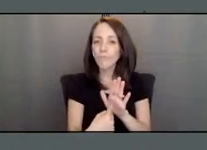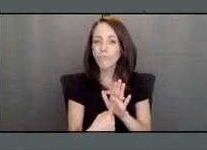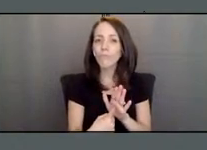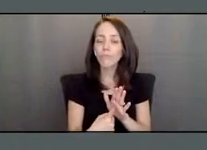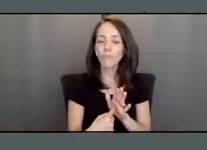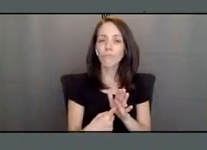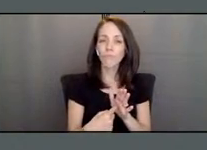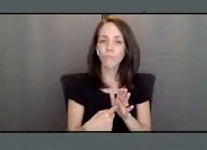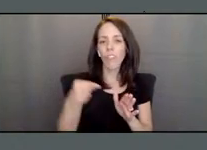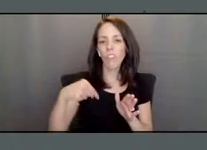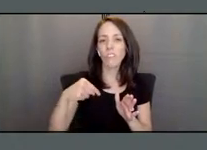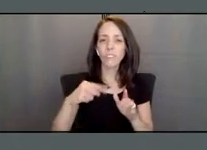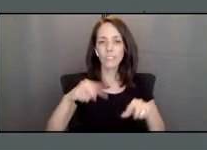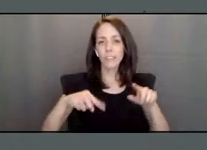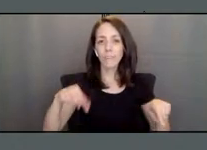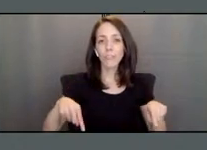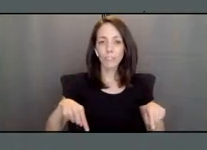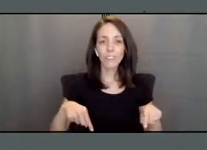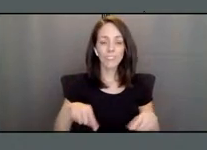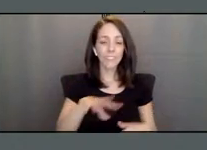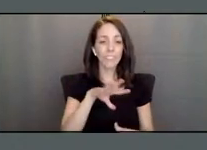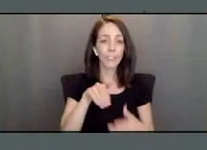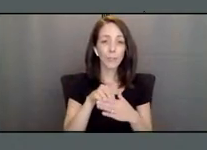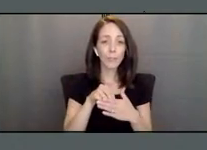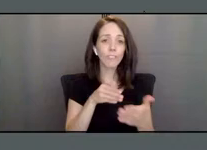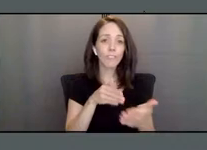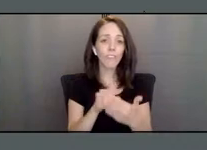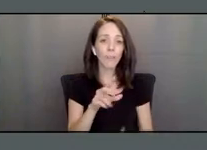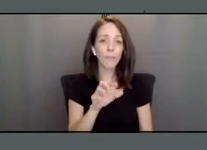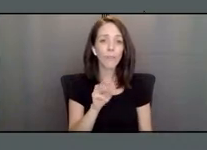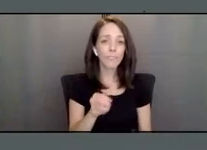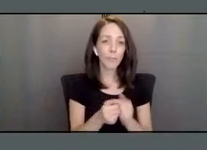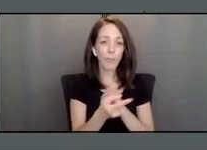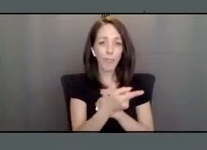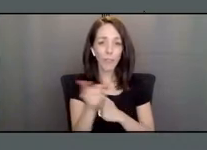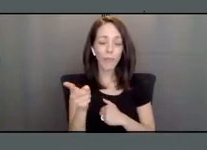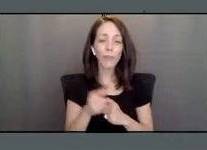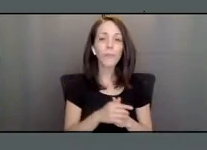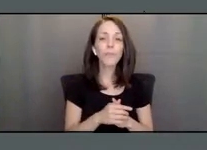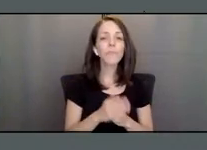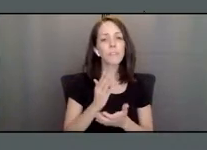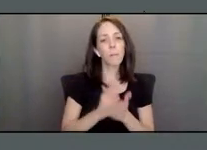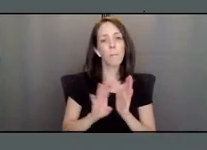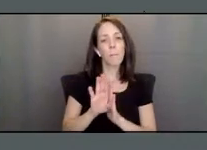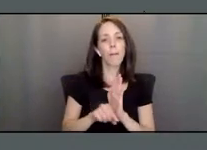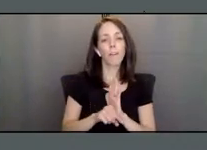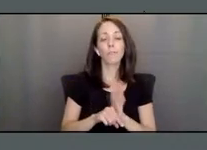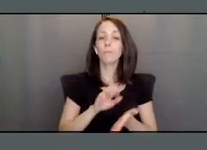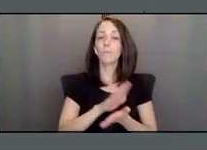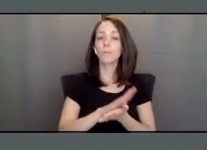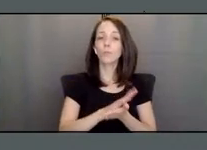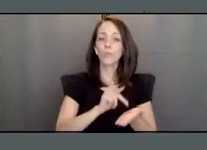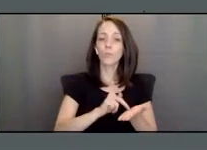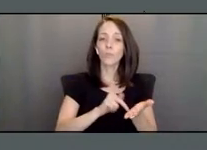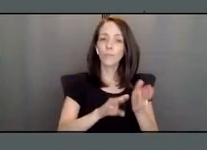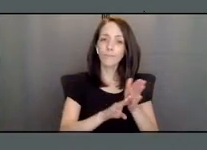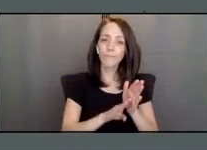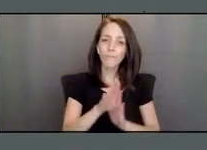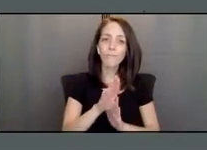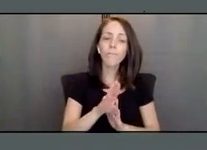inclusion, and anti-racism with all of you. So to provide some background, the School of Nursing created comprehensive planning